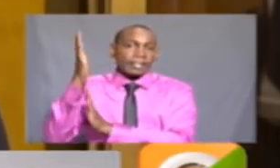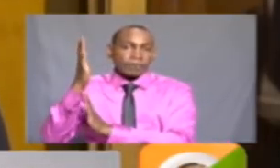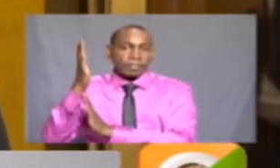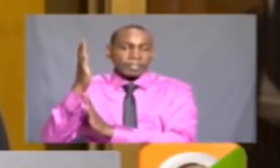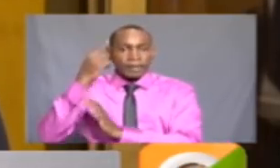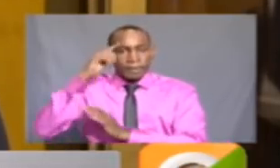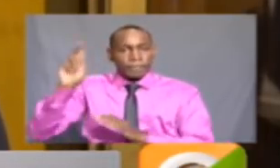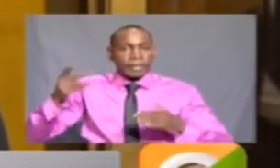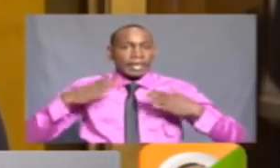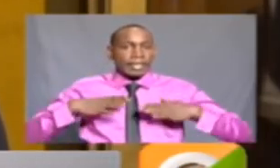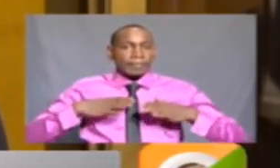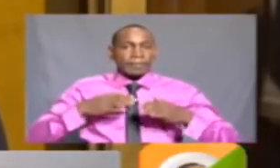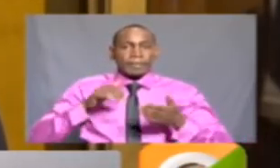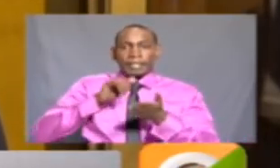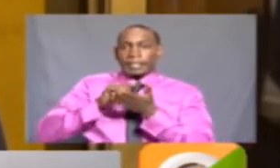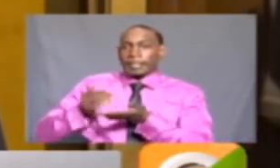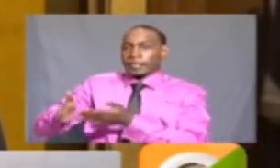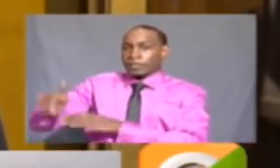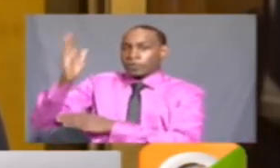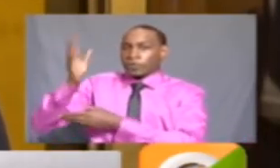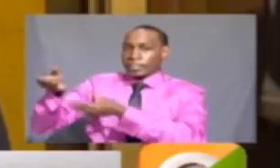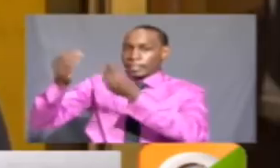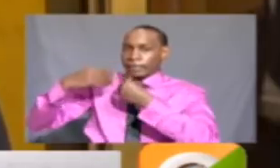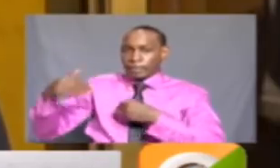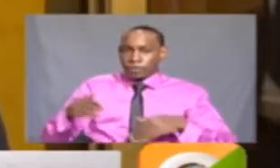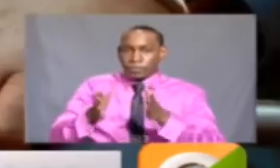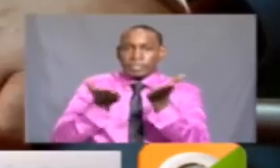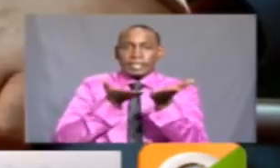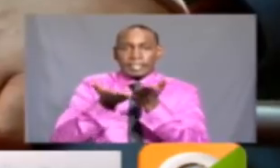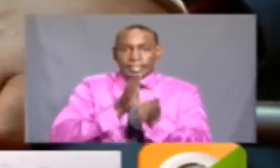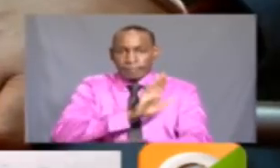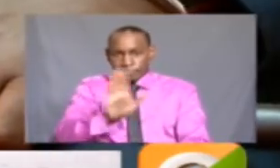Kenyans whom God has given us an opportunity to serve.